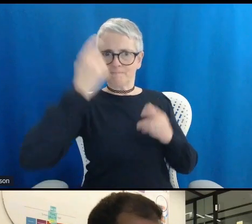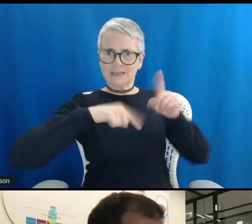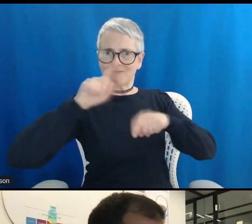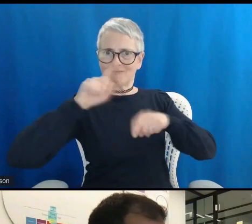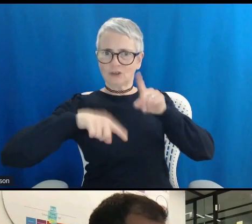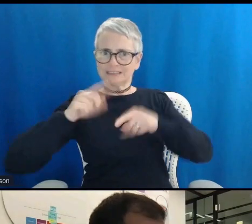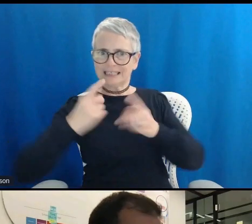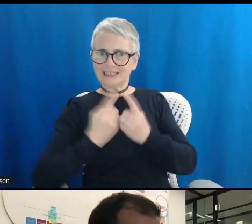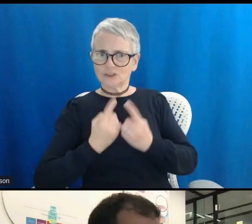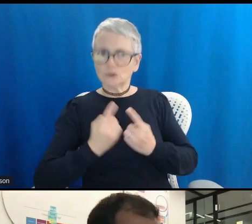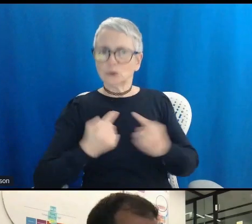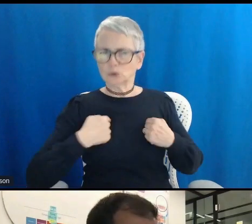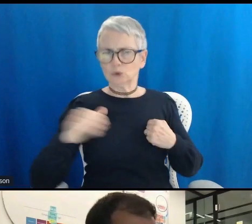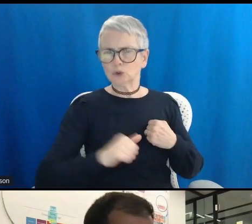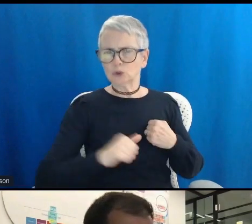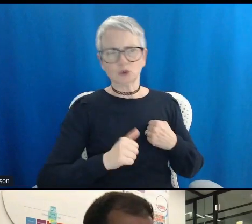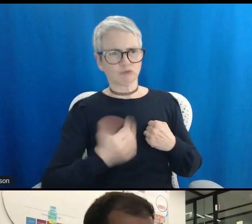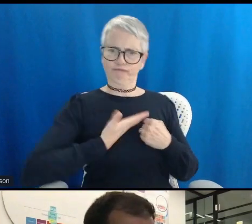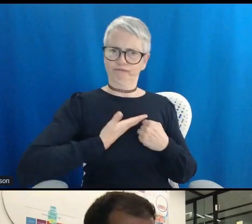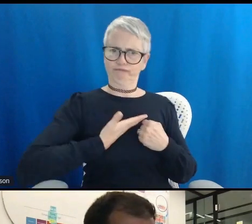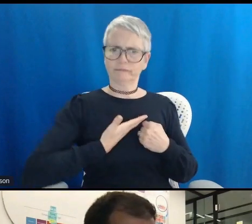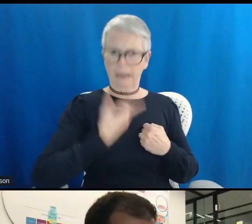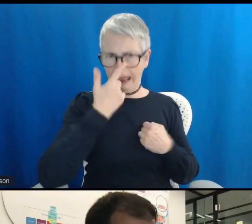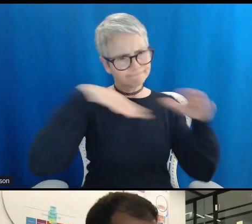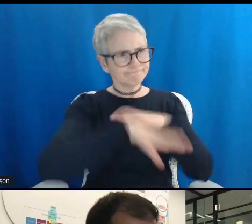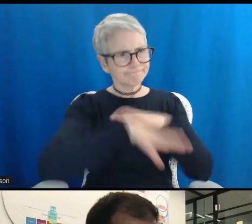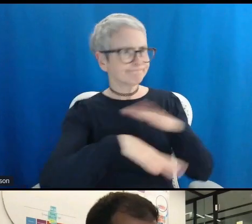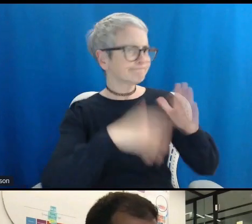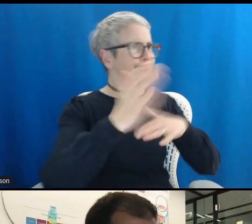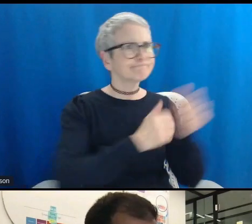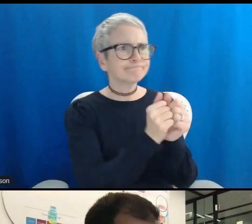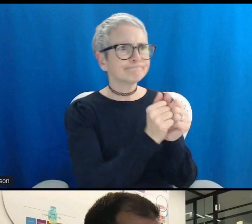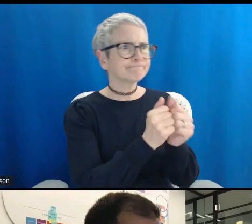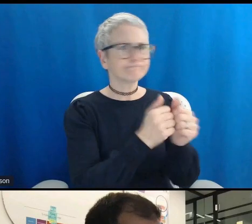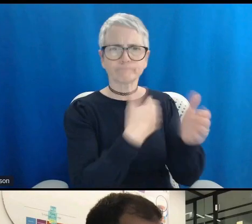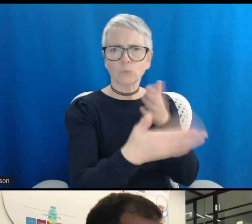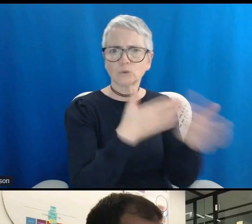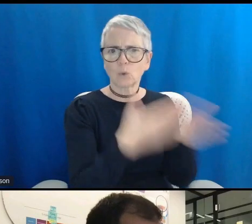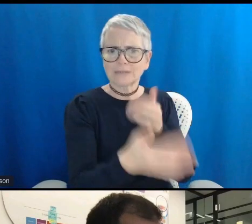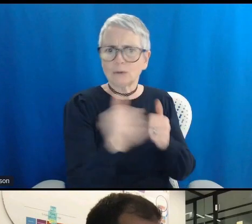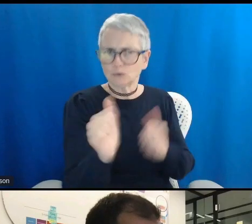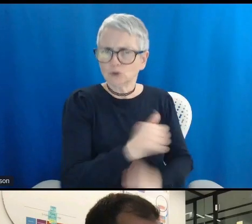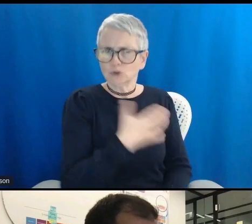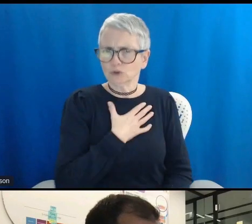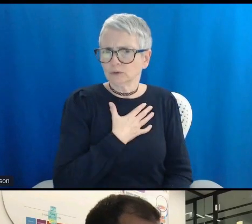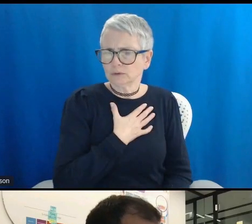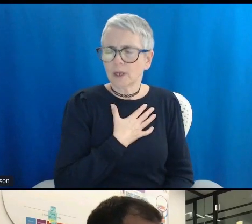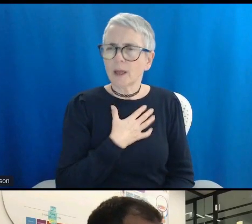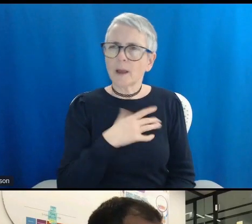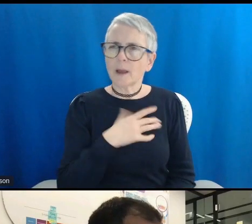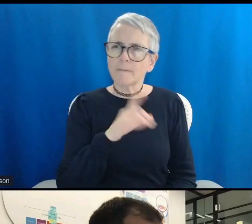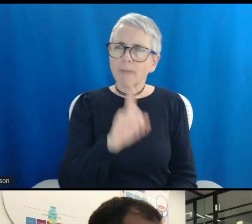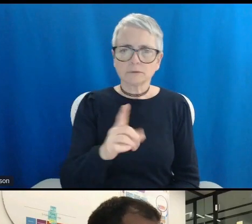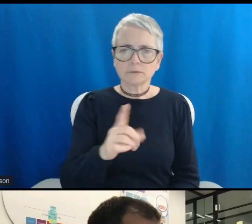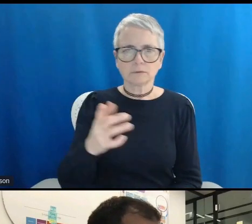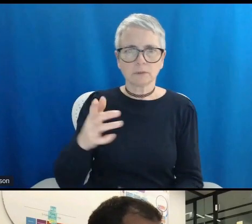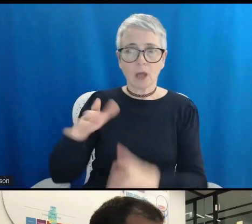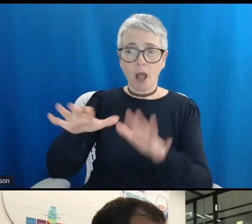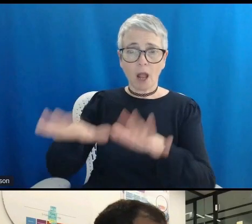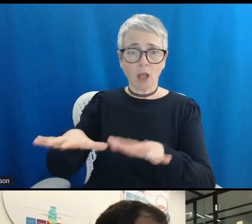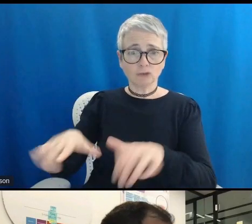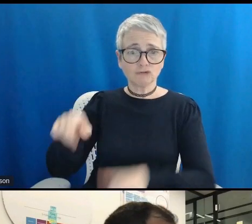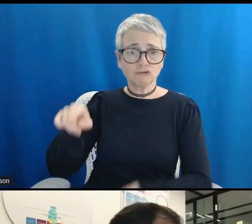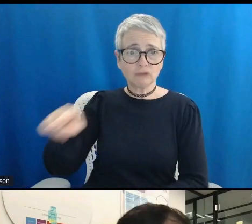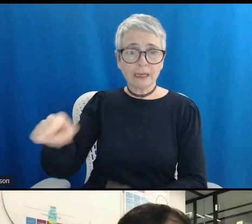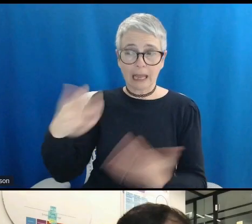those things I should have access to, right? And they should be provided for me. But when you're talking, I remember being in a country where I was speaking to a minister and the